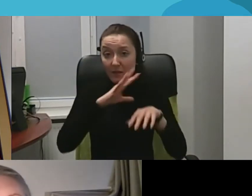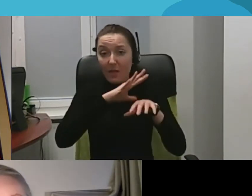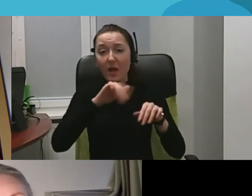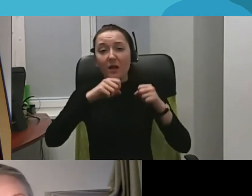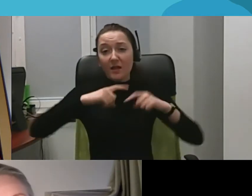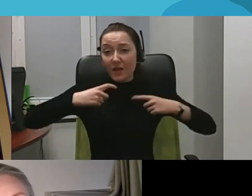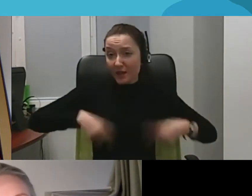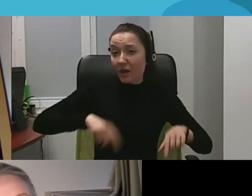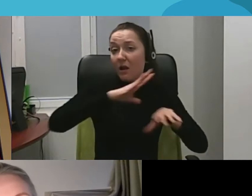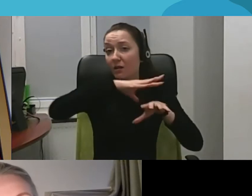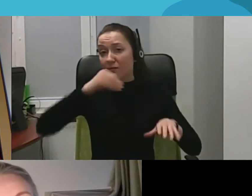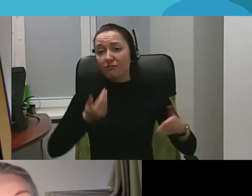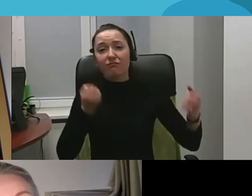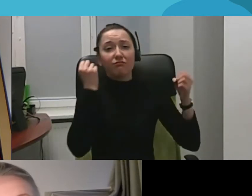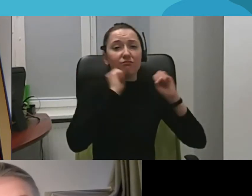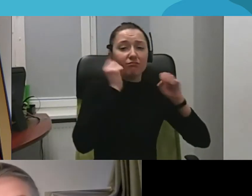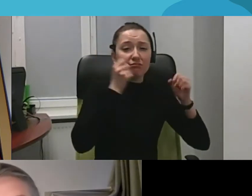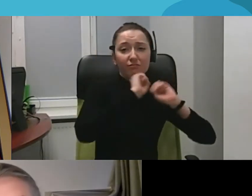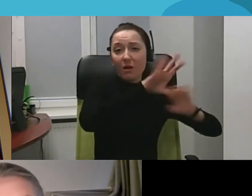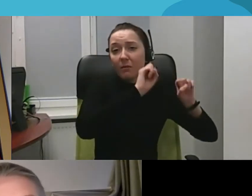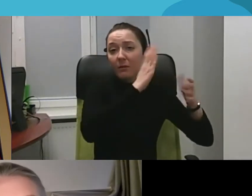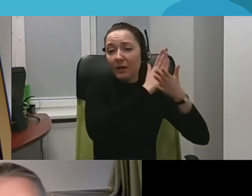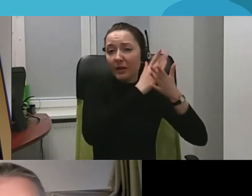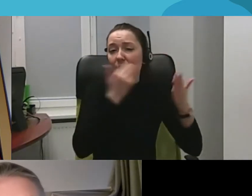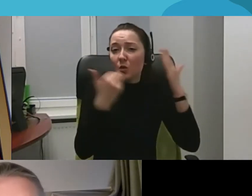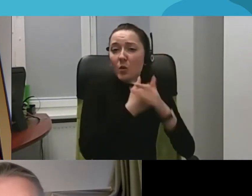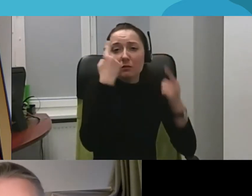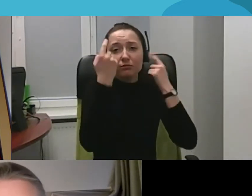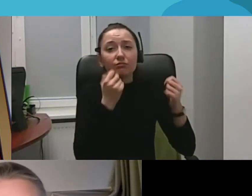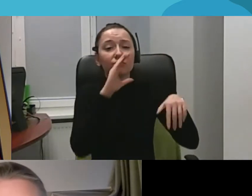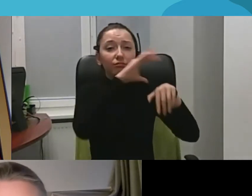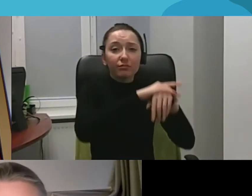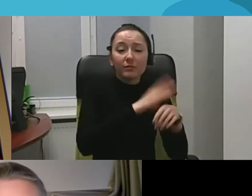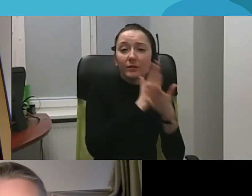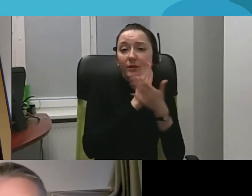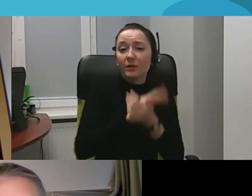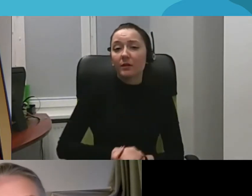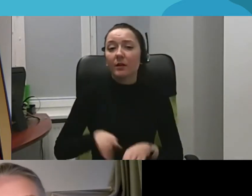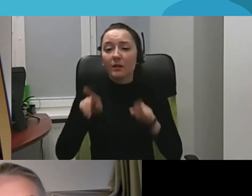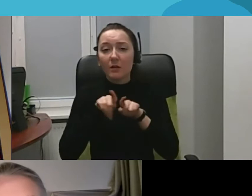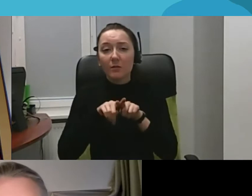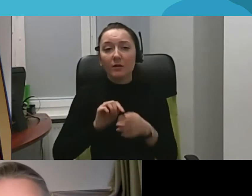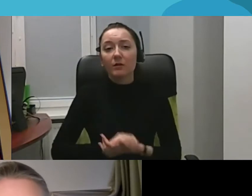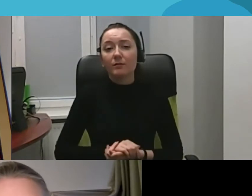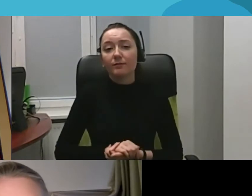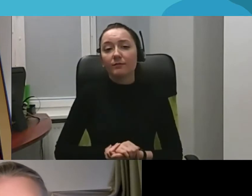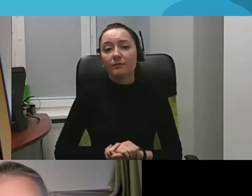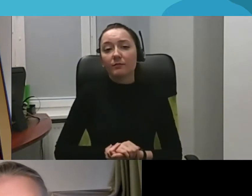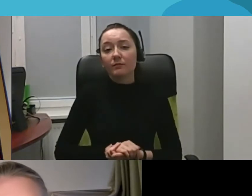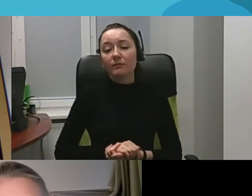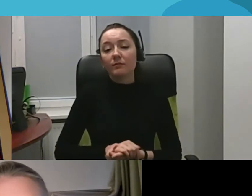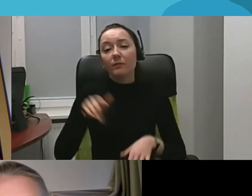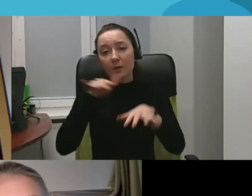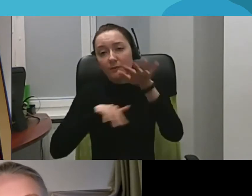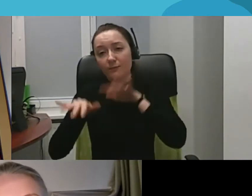and notably the worrying practice of impunity for perpetrators of serious crimes, disproportionate